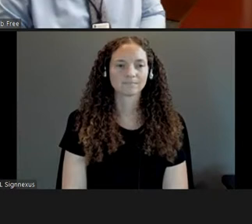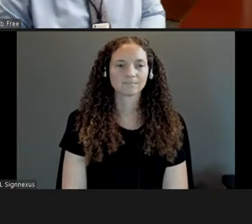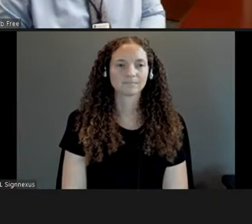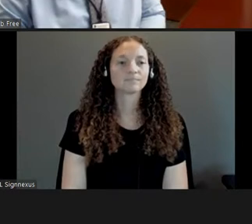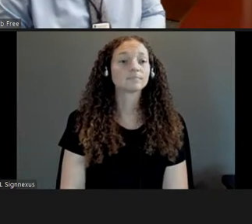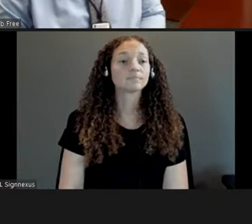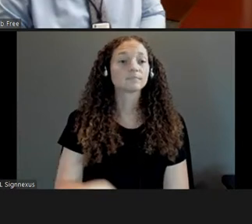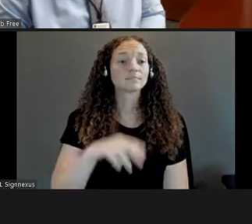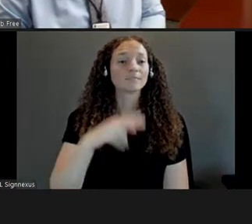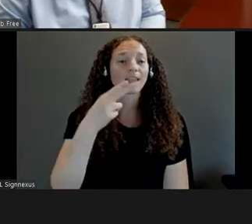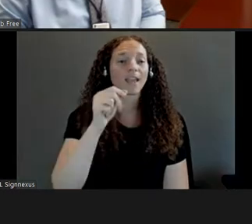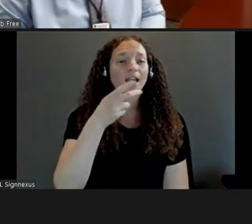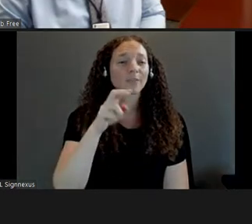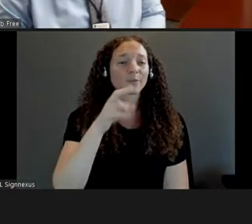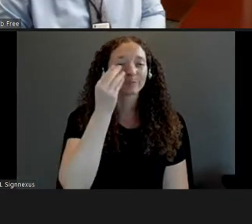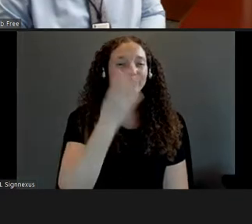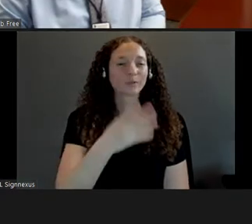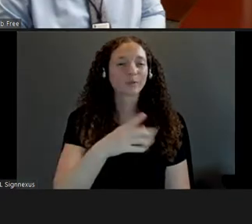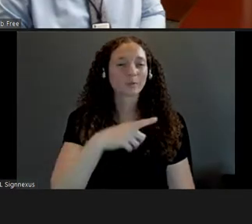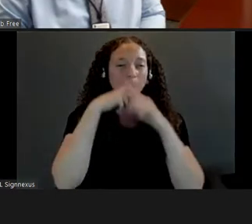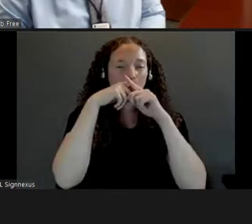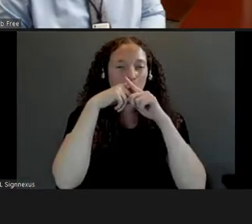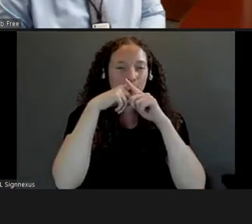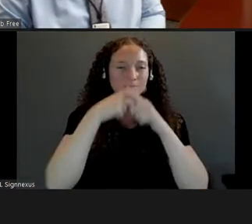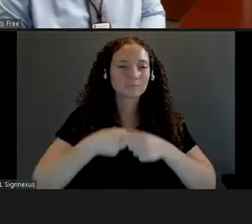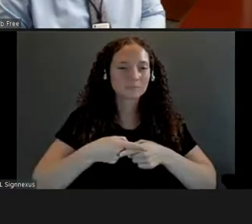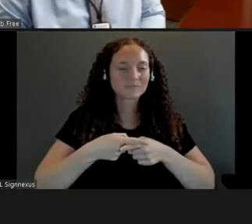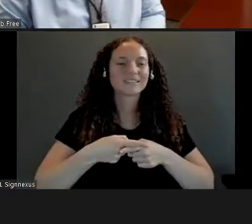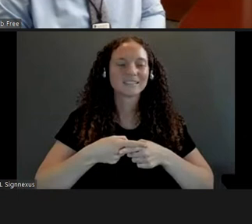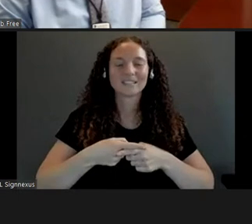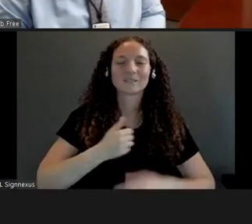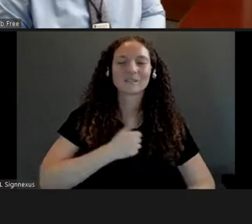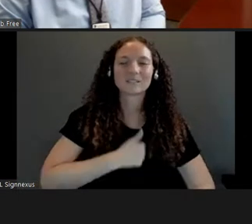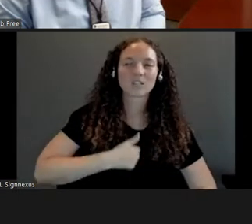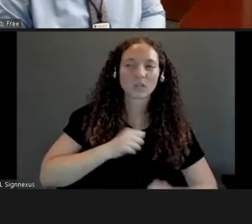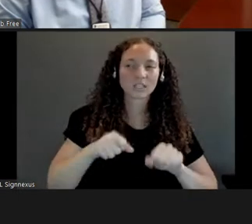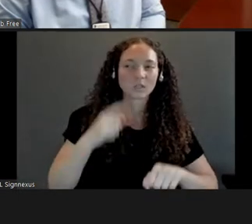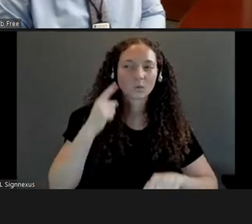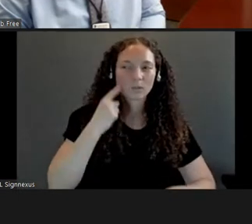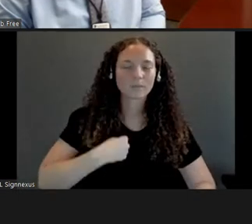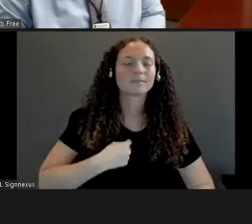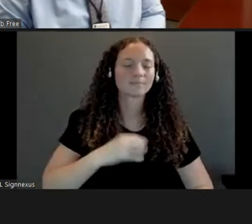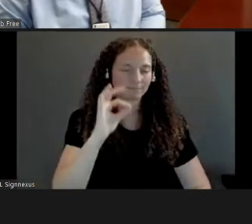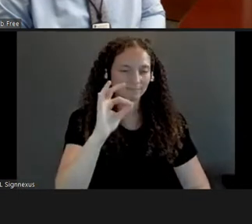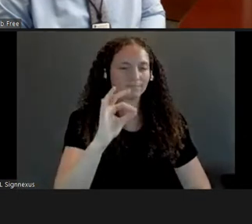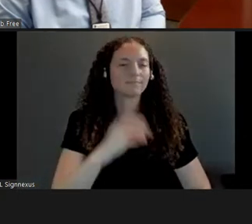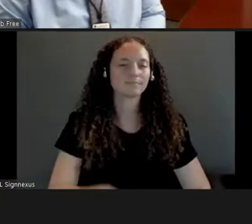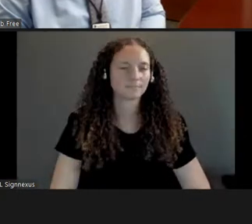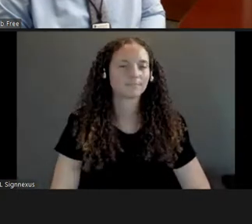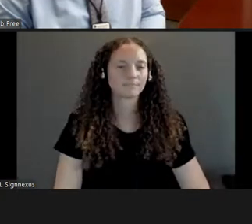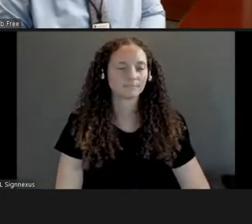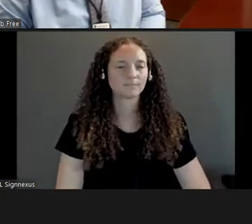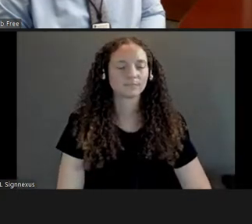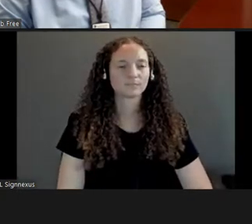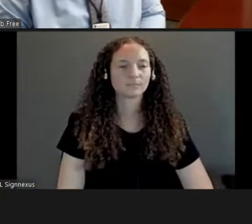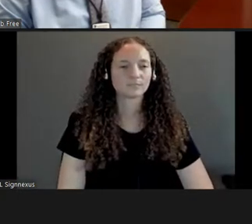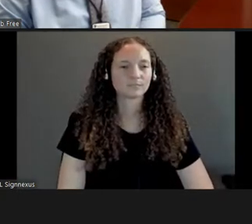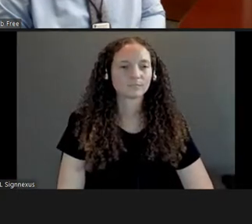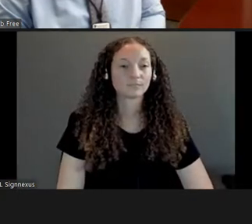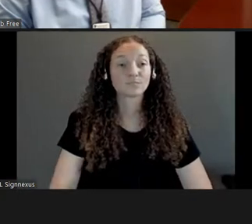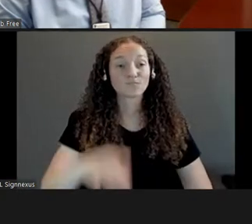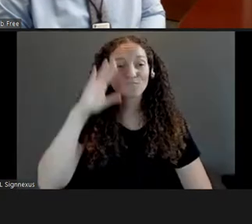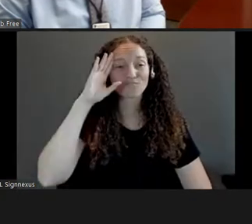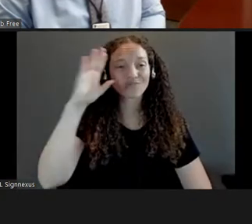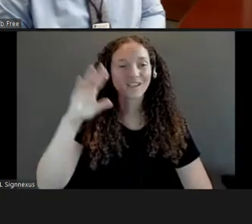Heather, you're muted. So if you could unmute. Sorry about that. Can you hear me now? Yep, we can hear you. Okay. Hi,